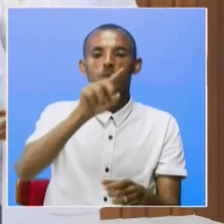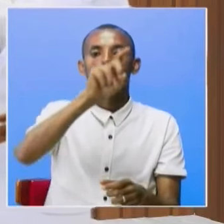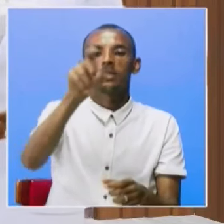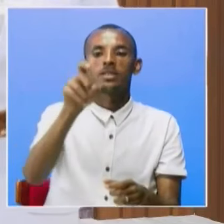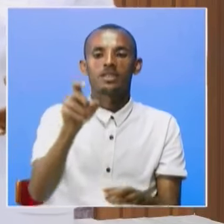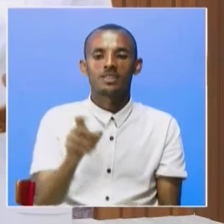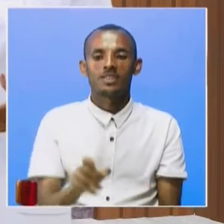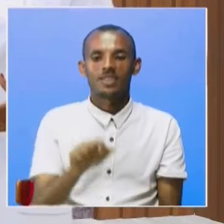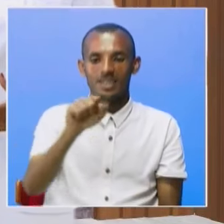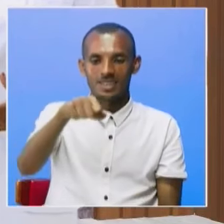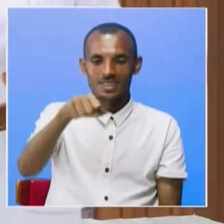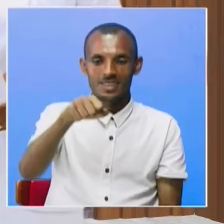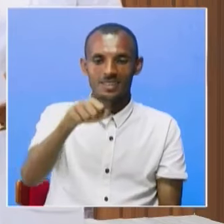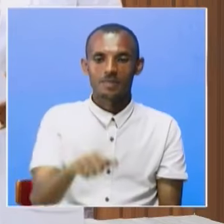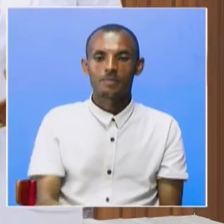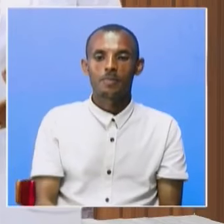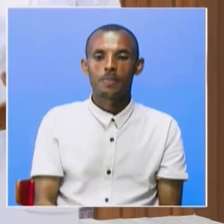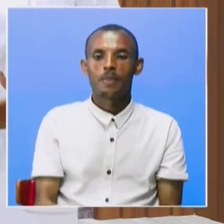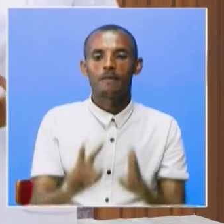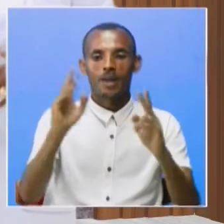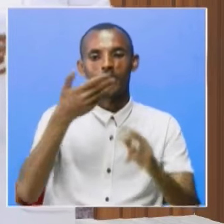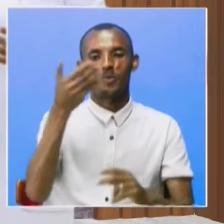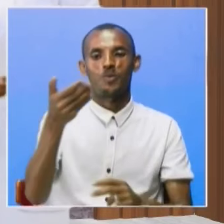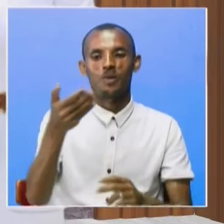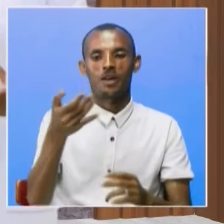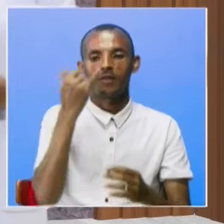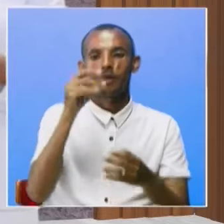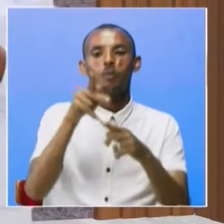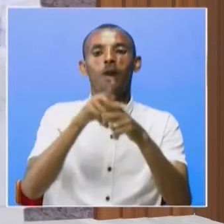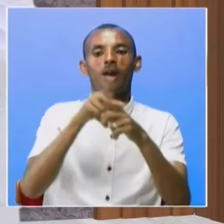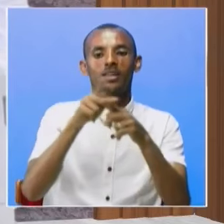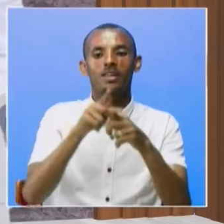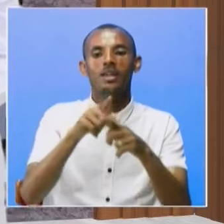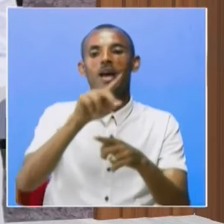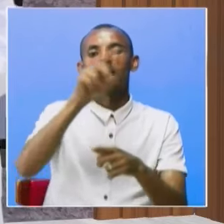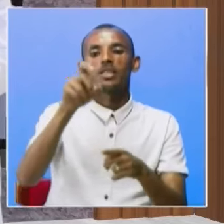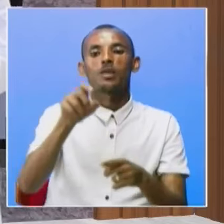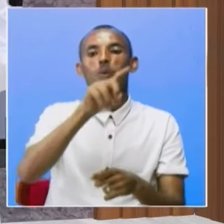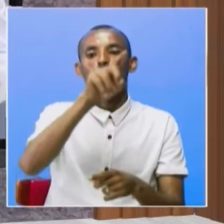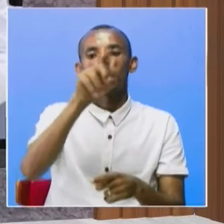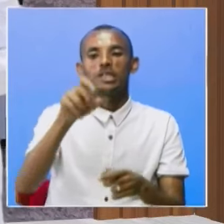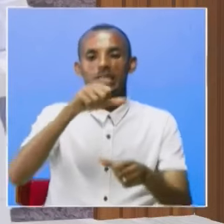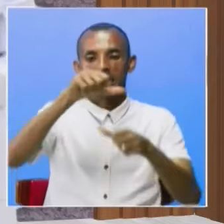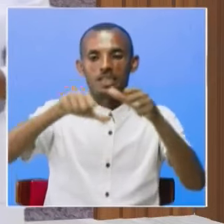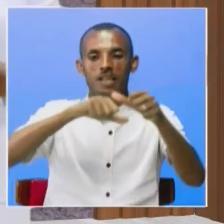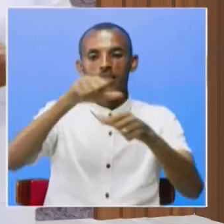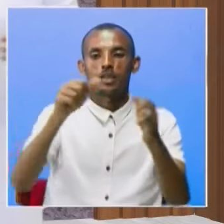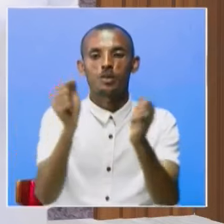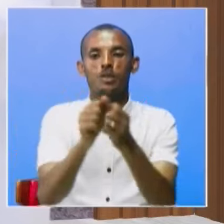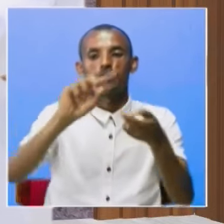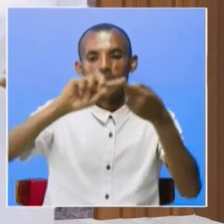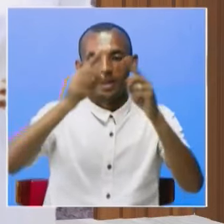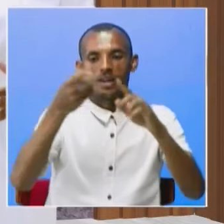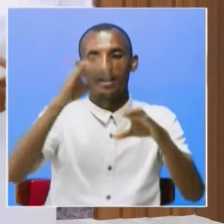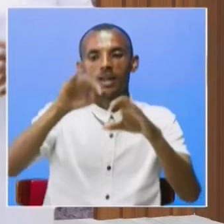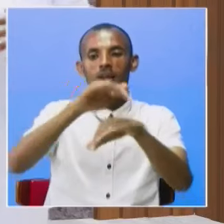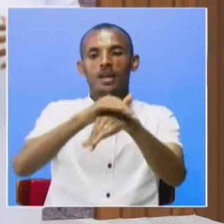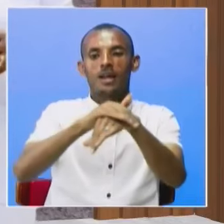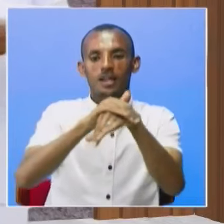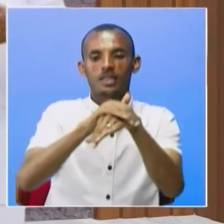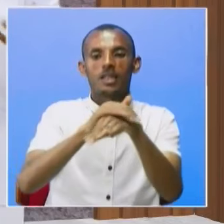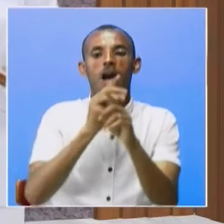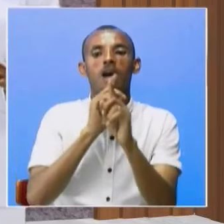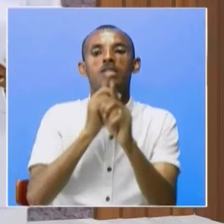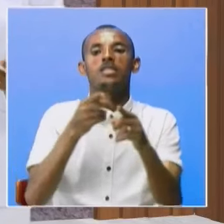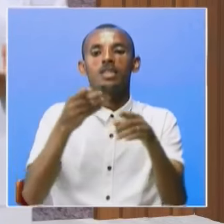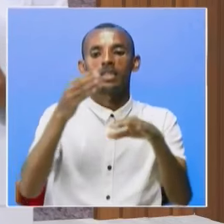Yeah? Very good. If you practice asking questions each other with your friends in English and answering